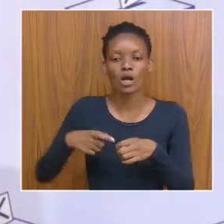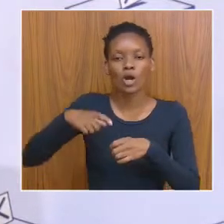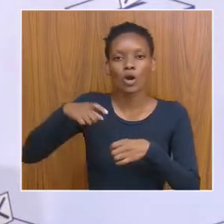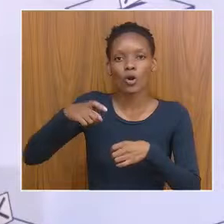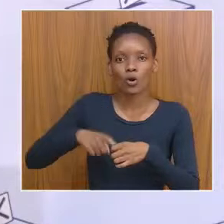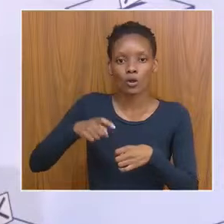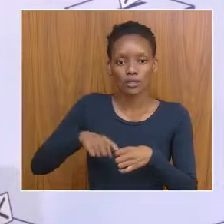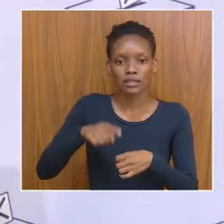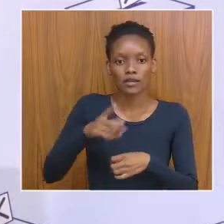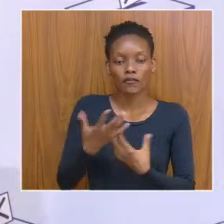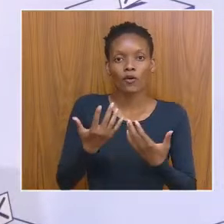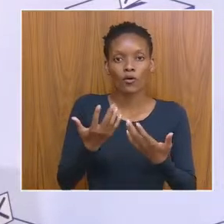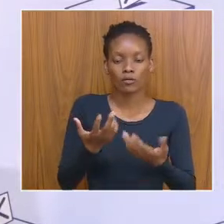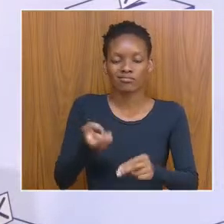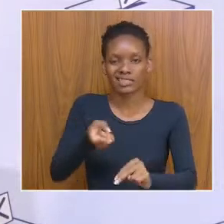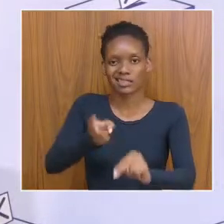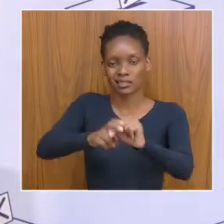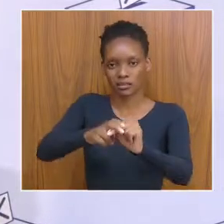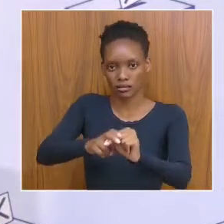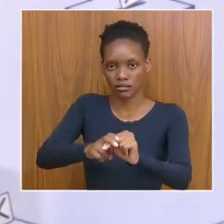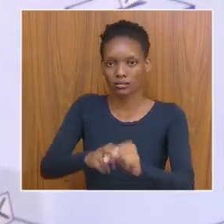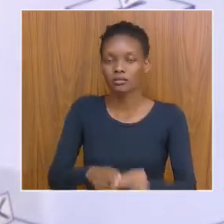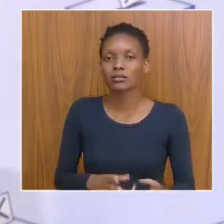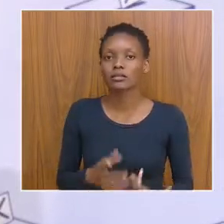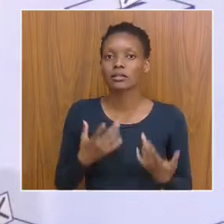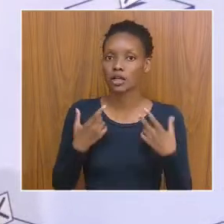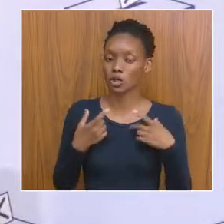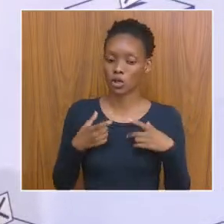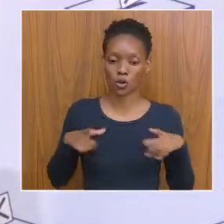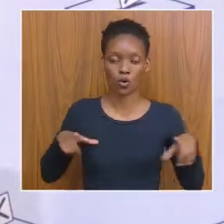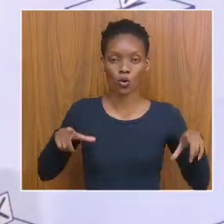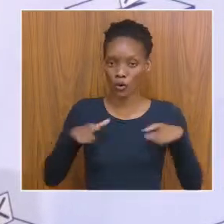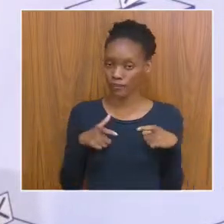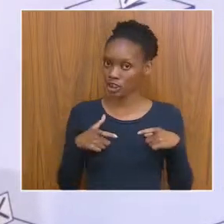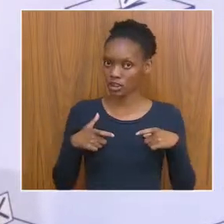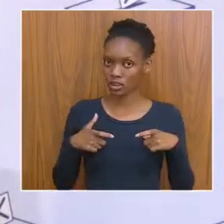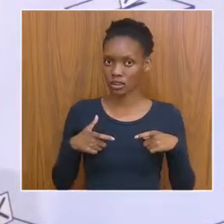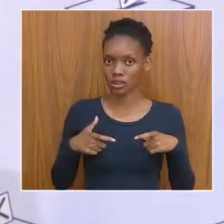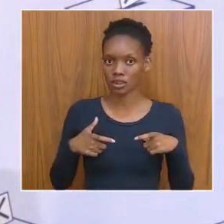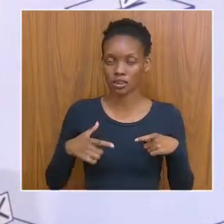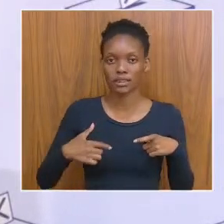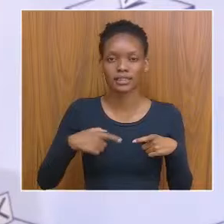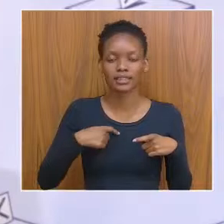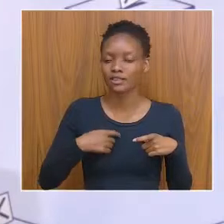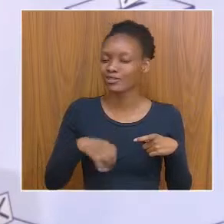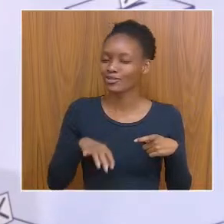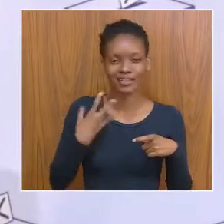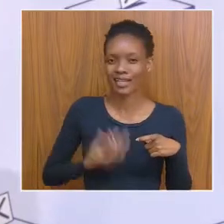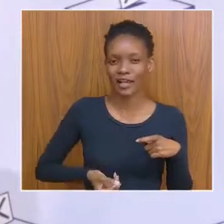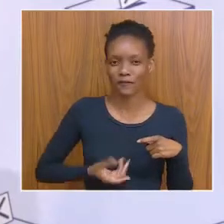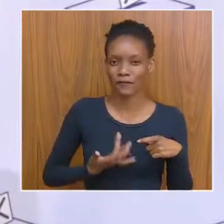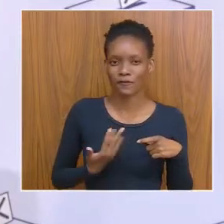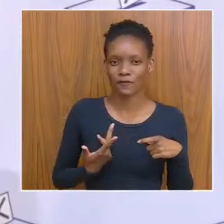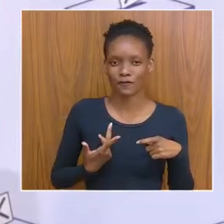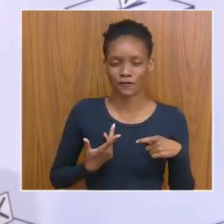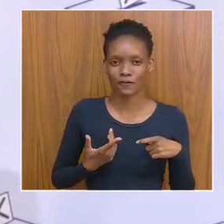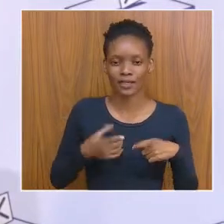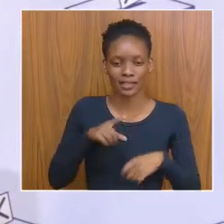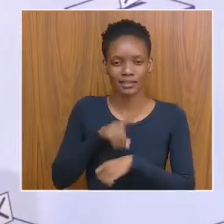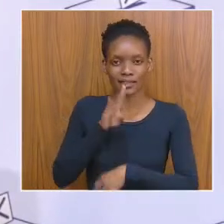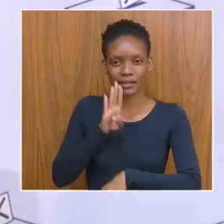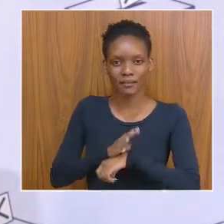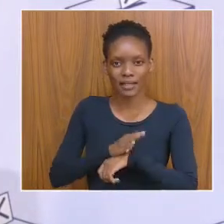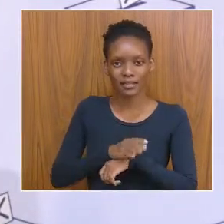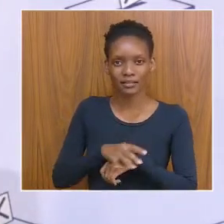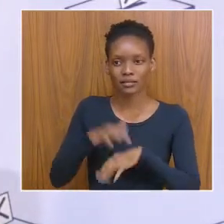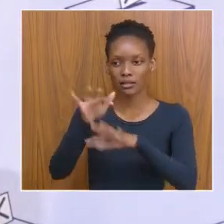the previous election. As I said, the Commission does not have a repository of signatures of